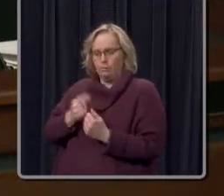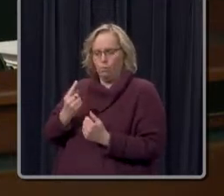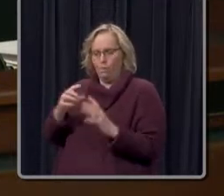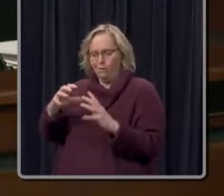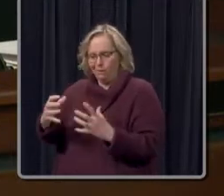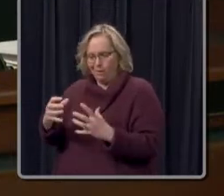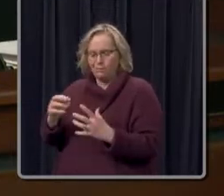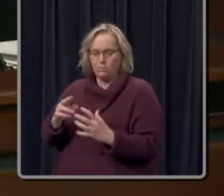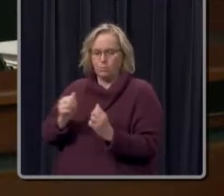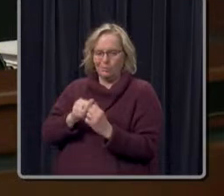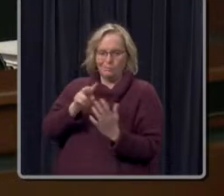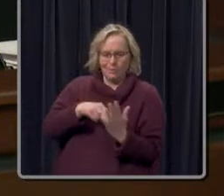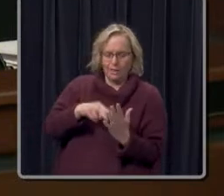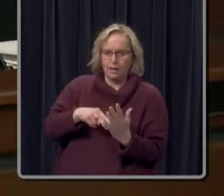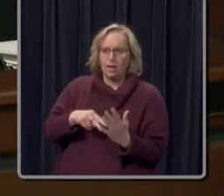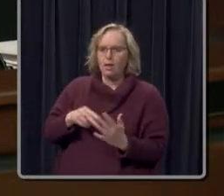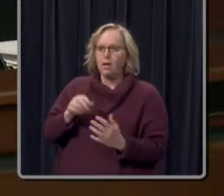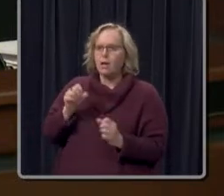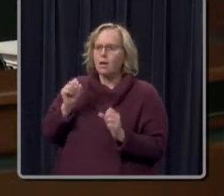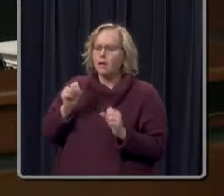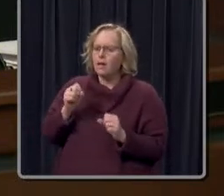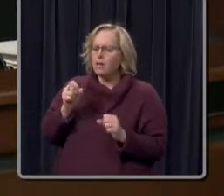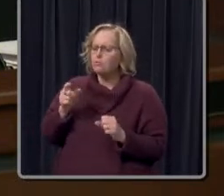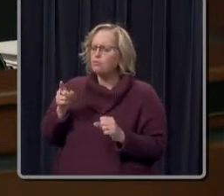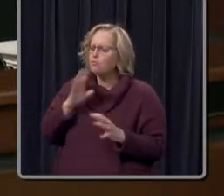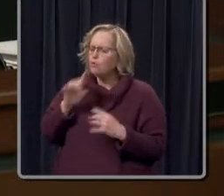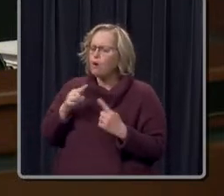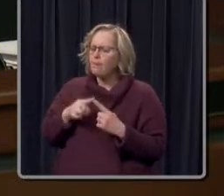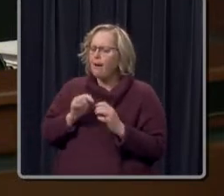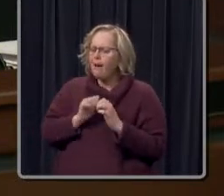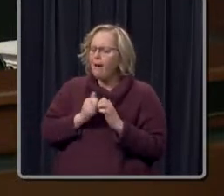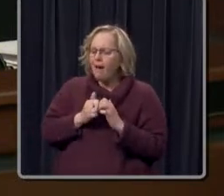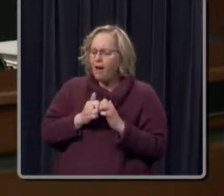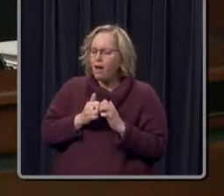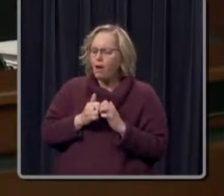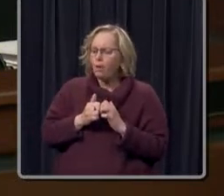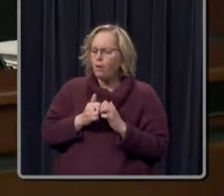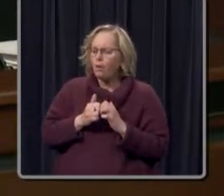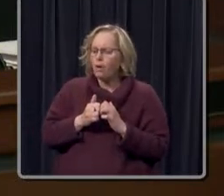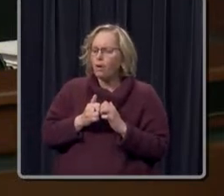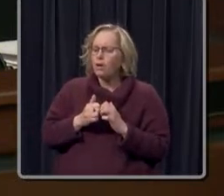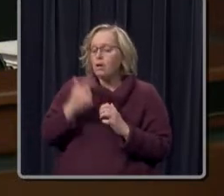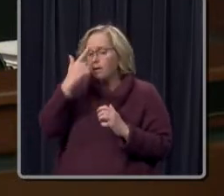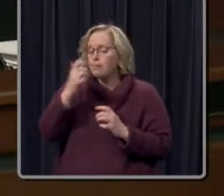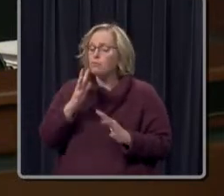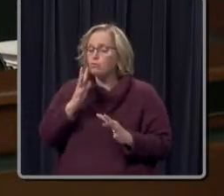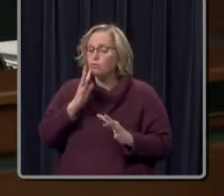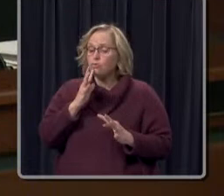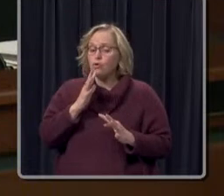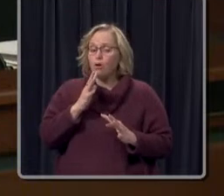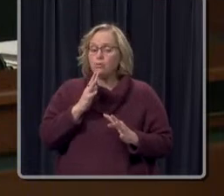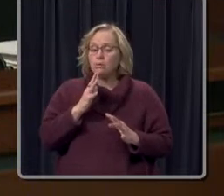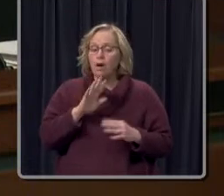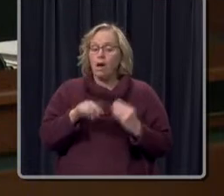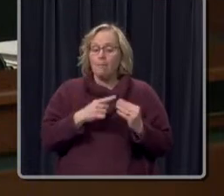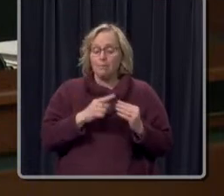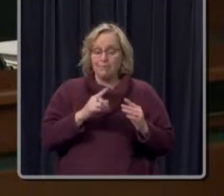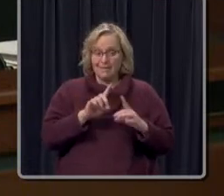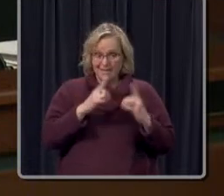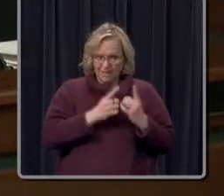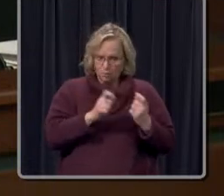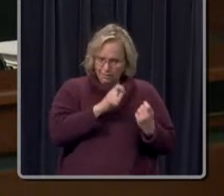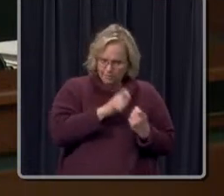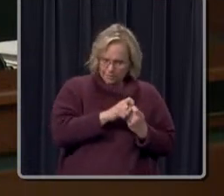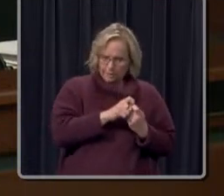reading? Can you talk to the mechanism for how because we talked a lot about the mechanisms within the district. Sure. How about